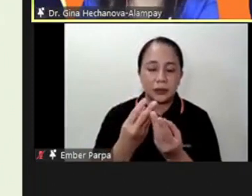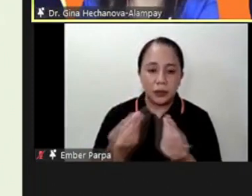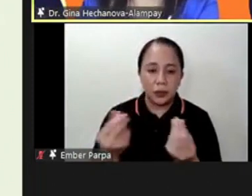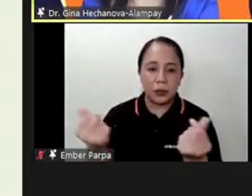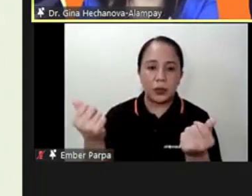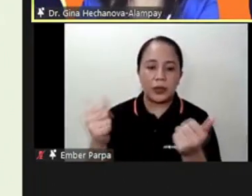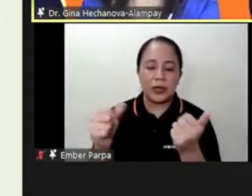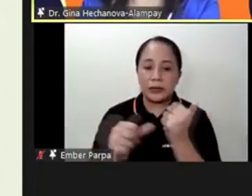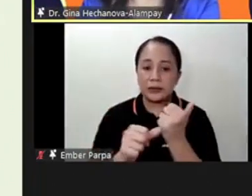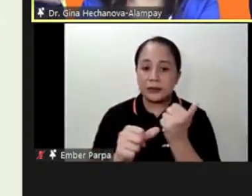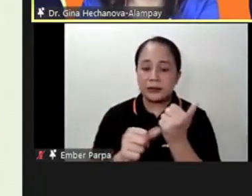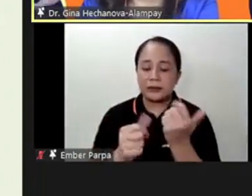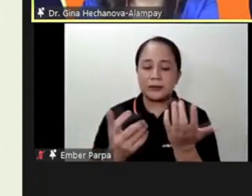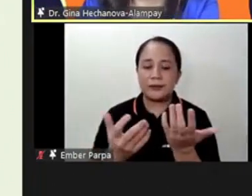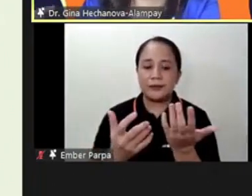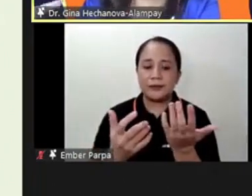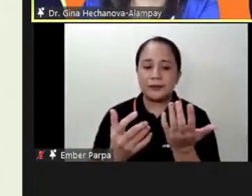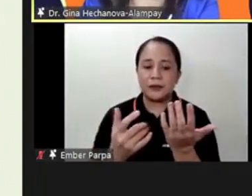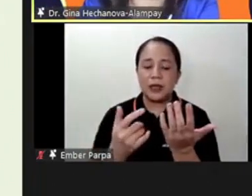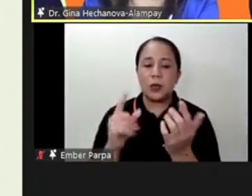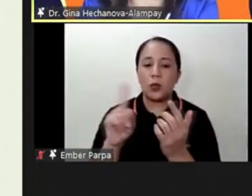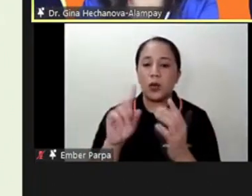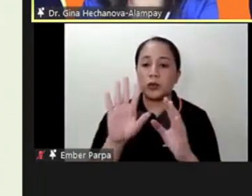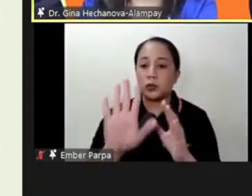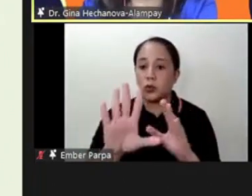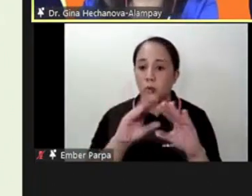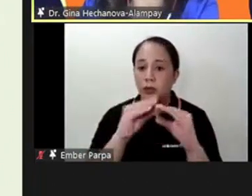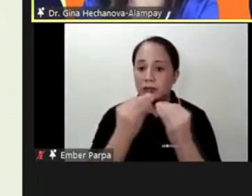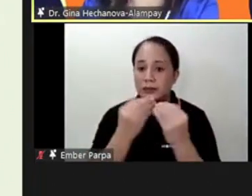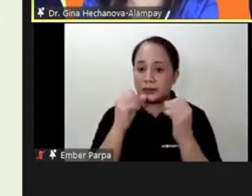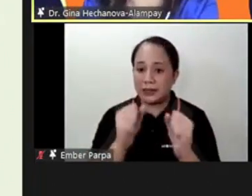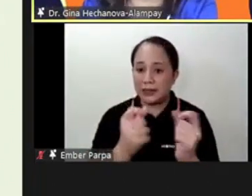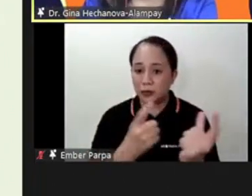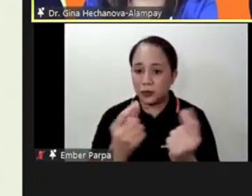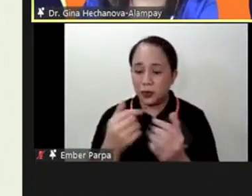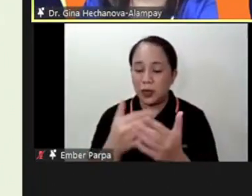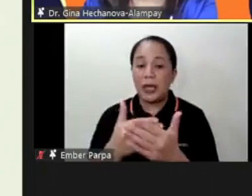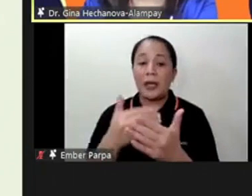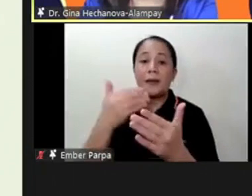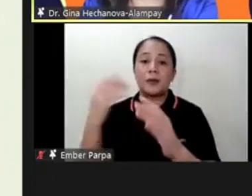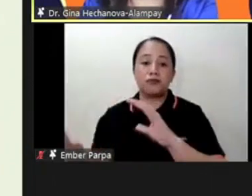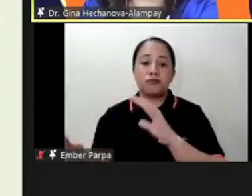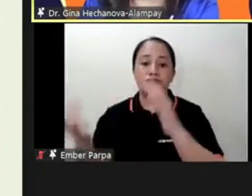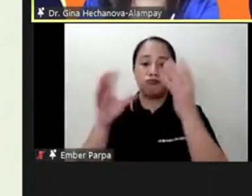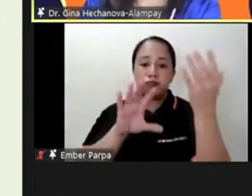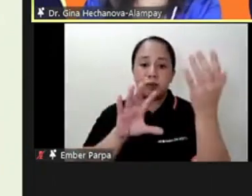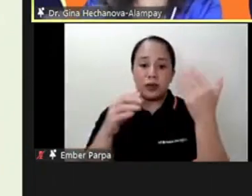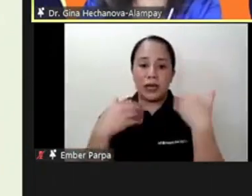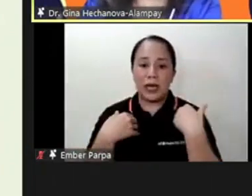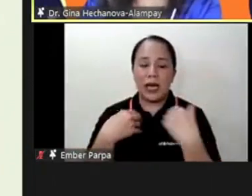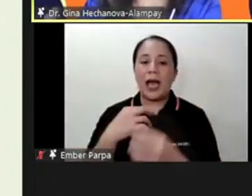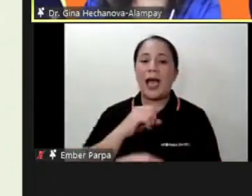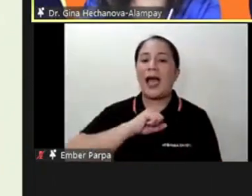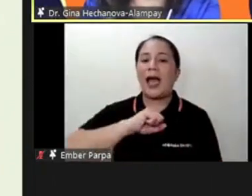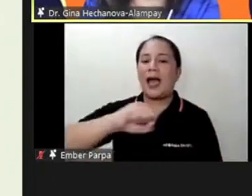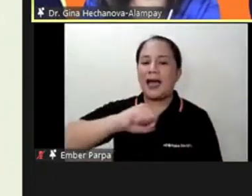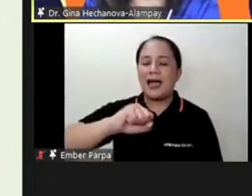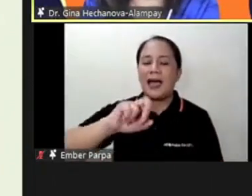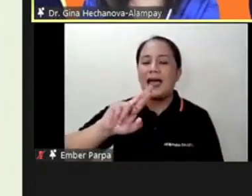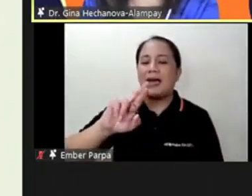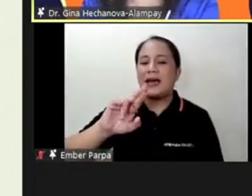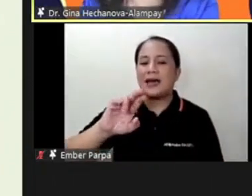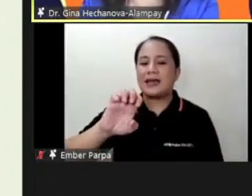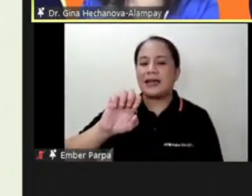Resistance is what your organization can do before a disaster happens. So resistance, kasi it makes you